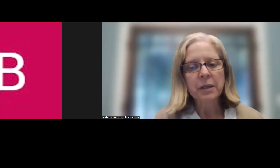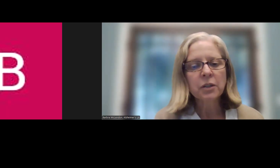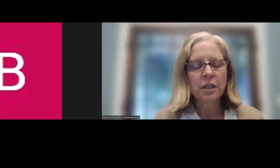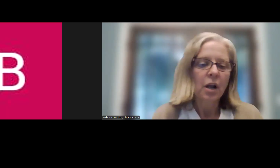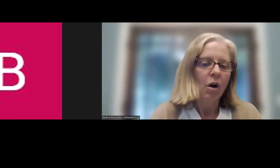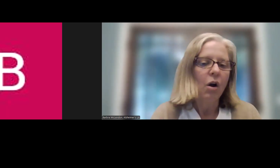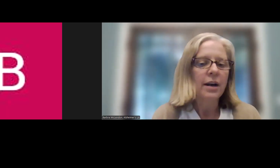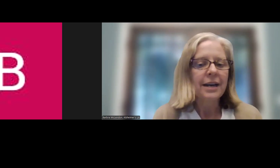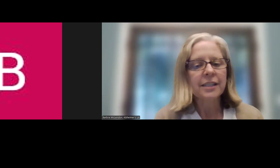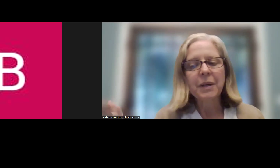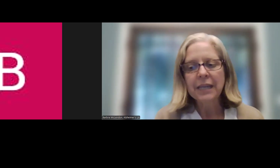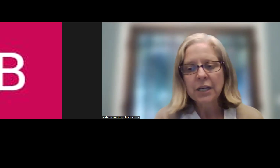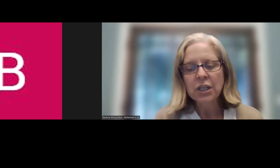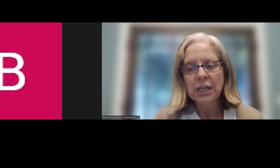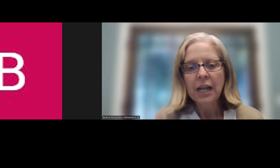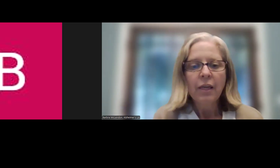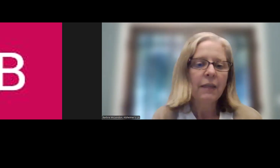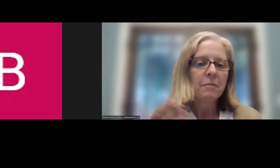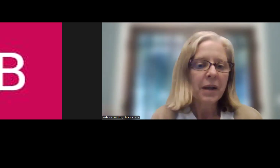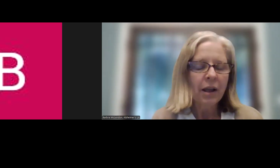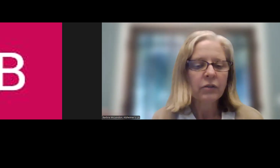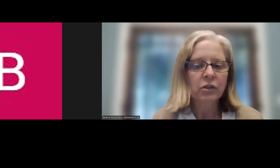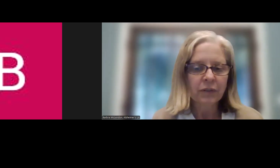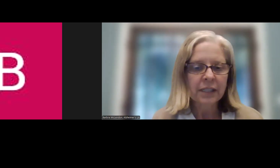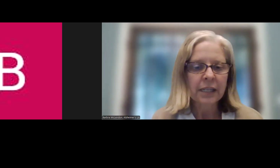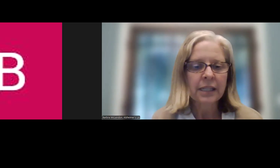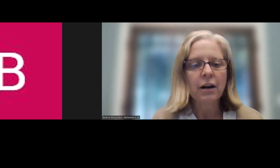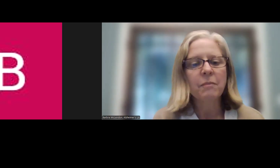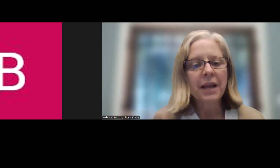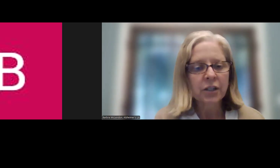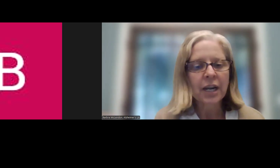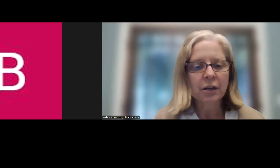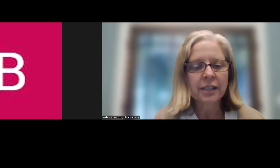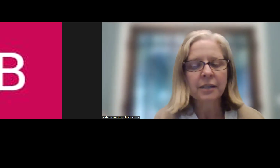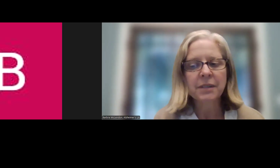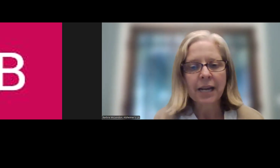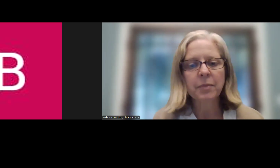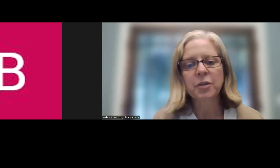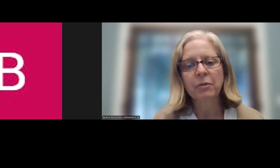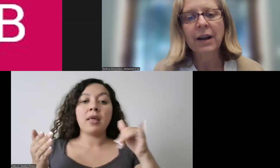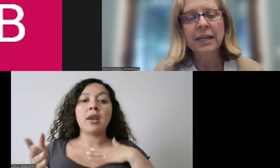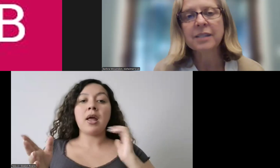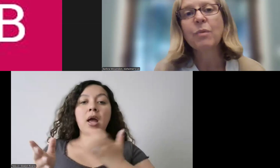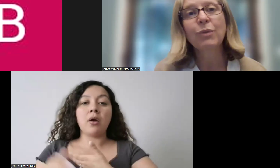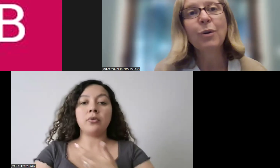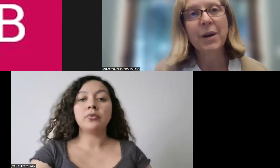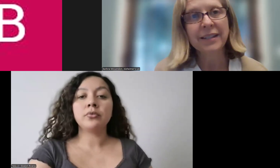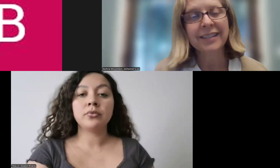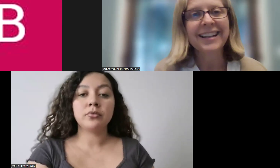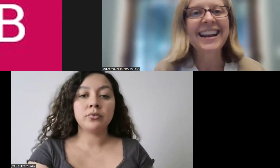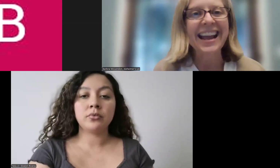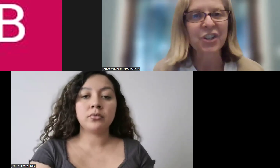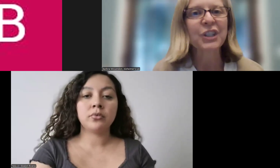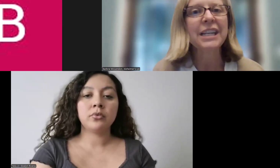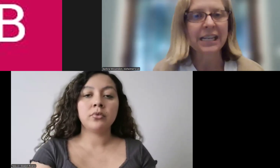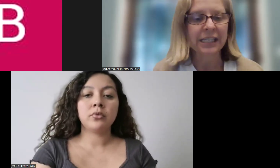being built on an expectation that the mental health services that our managed care system is able to provide is more robust